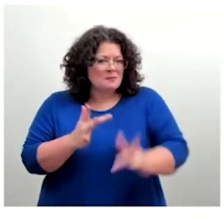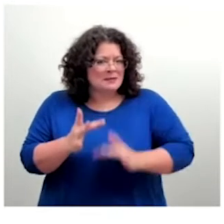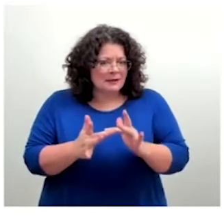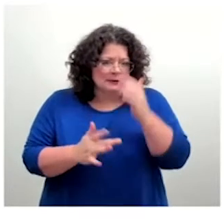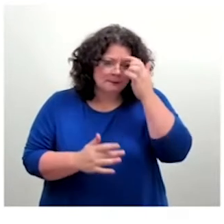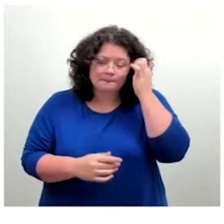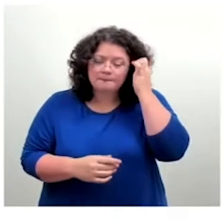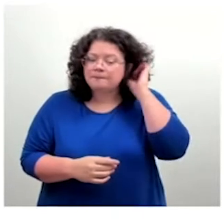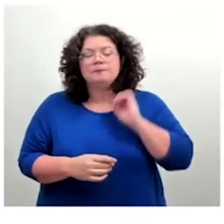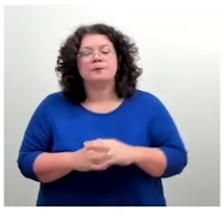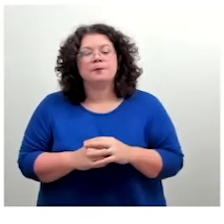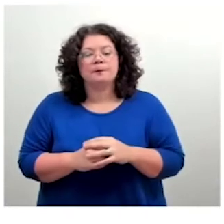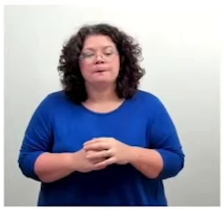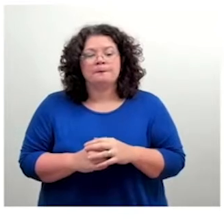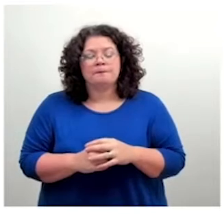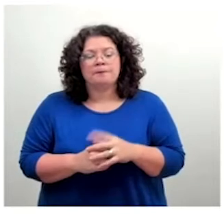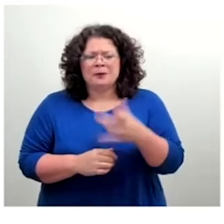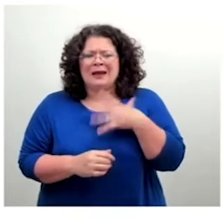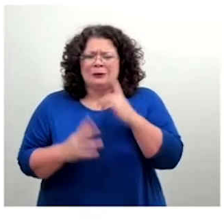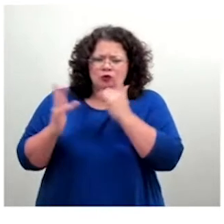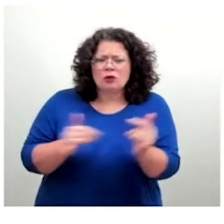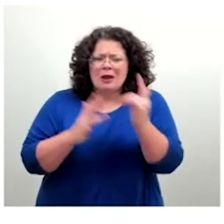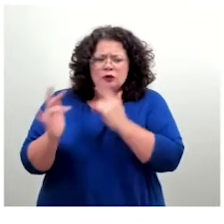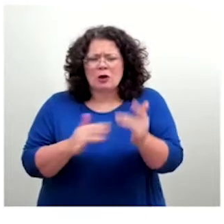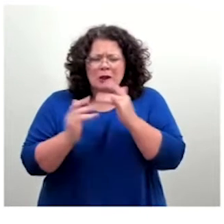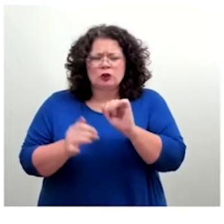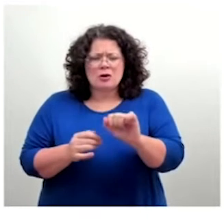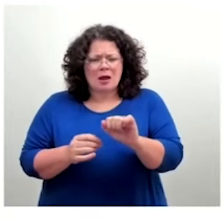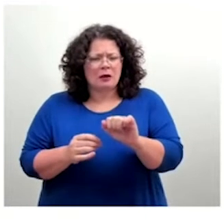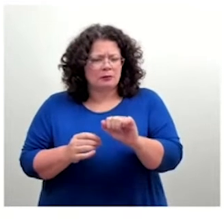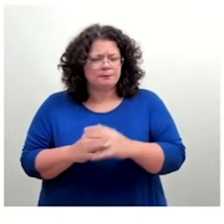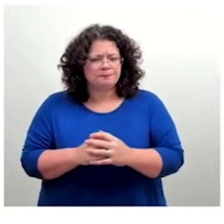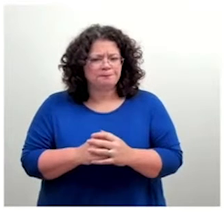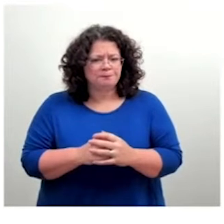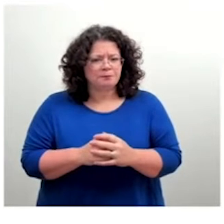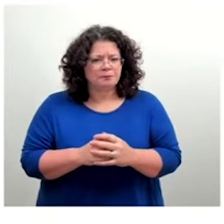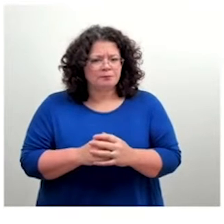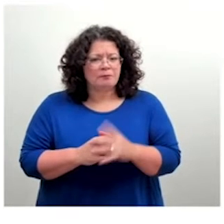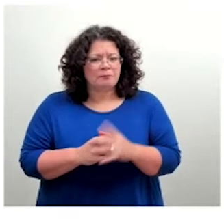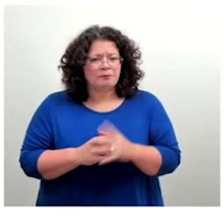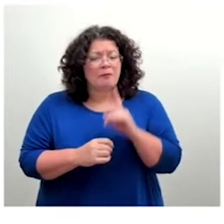In fact, there are lots of resources available to help you be compliant that GDS have provided.